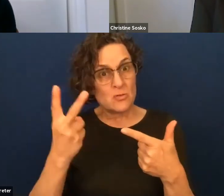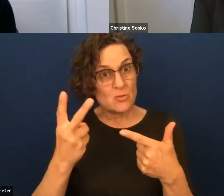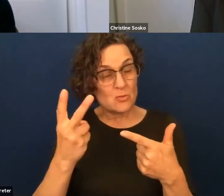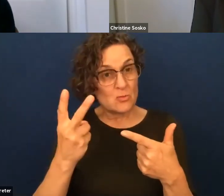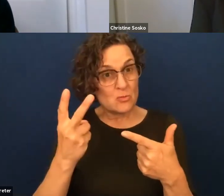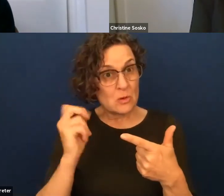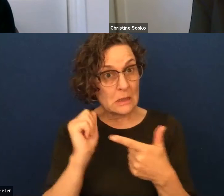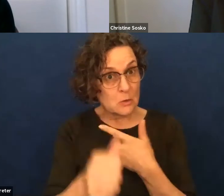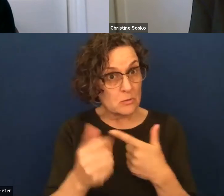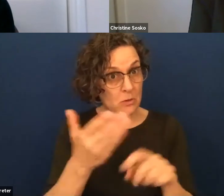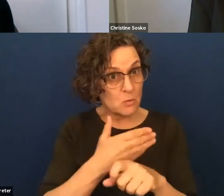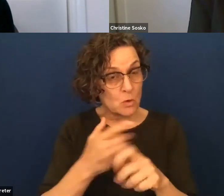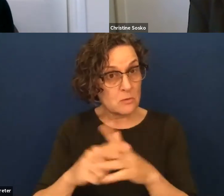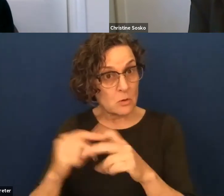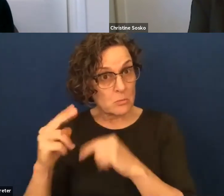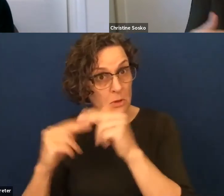if you've